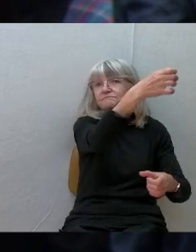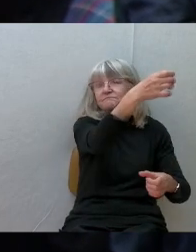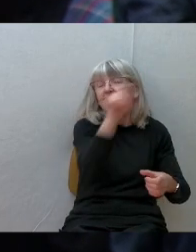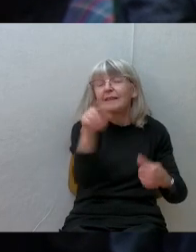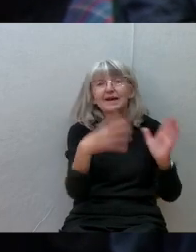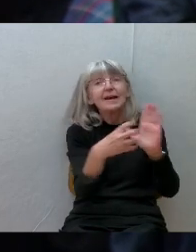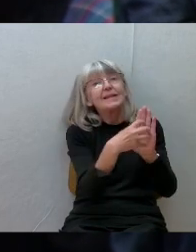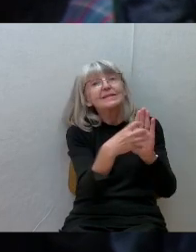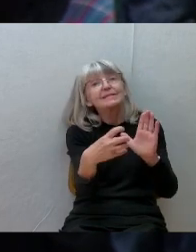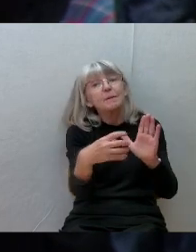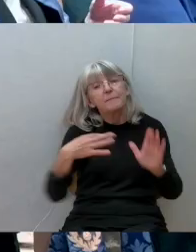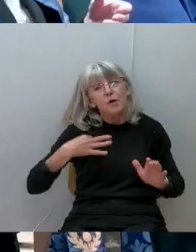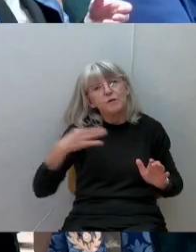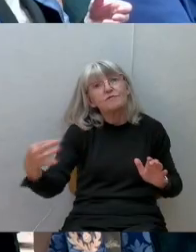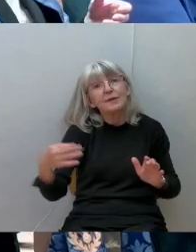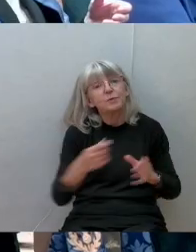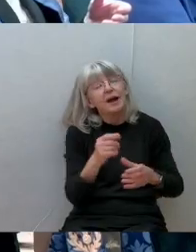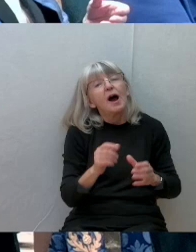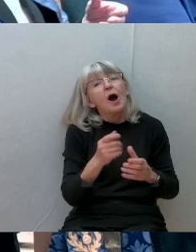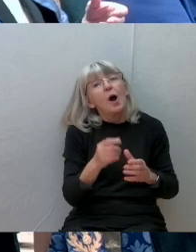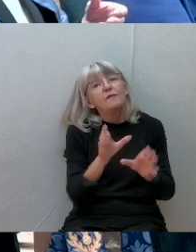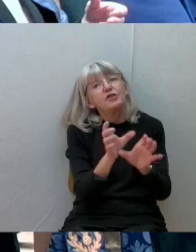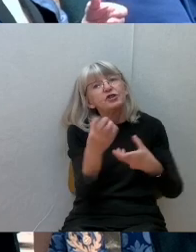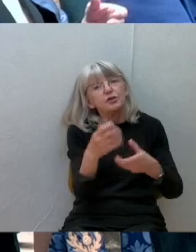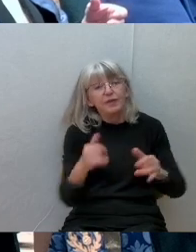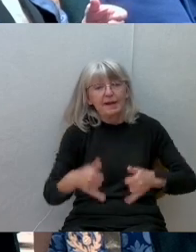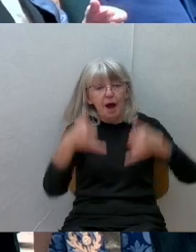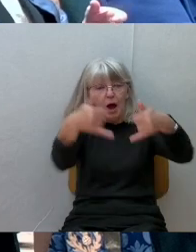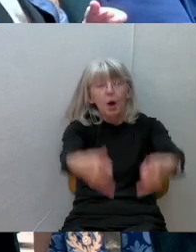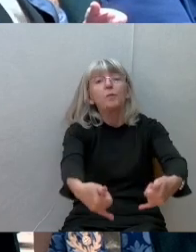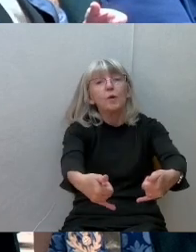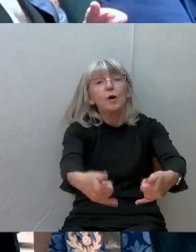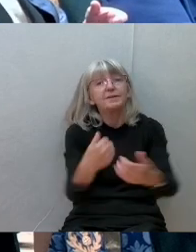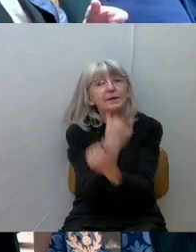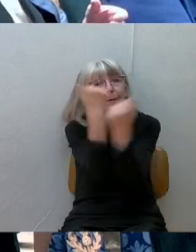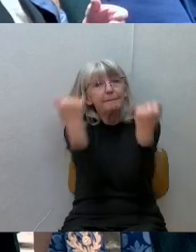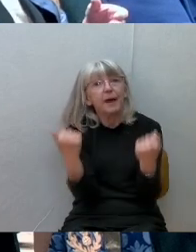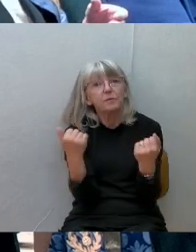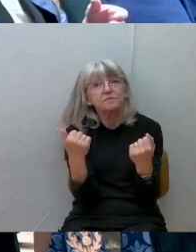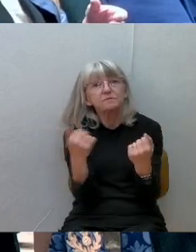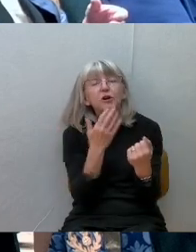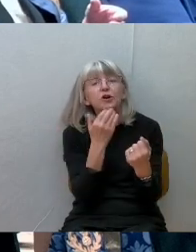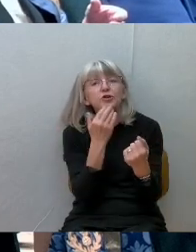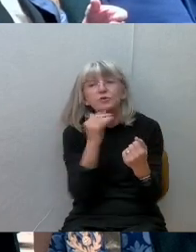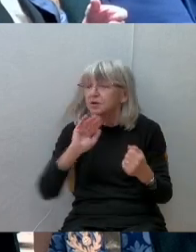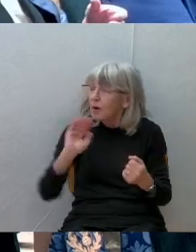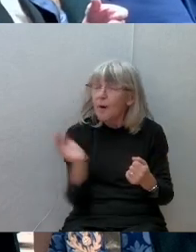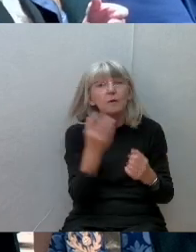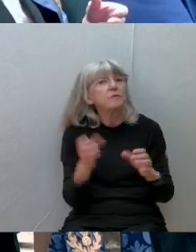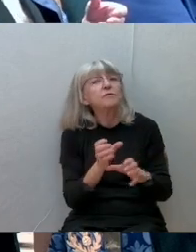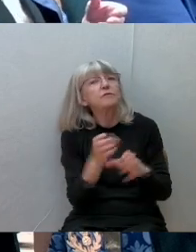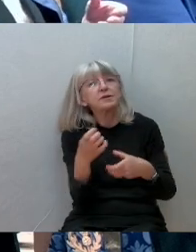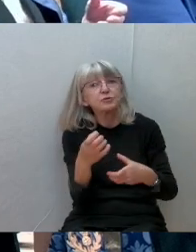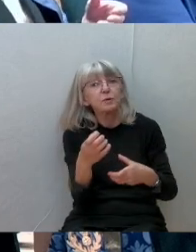symbol of the degree awarding power of the University of Dundee. It's been at every graduation since we were initiated